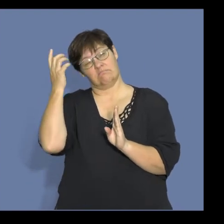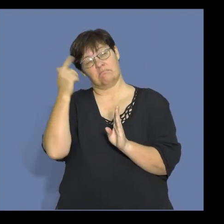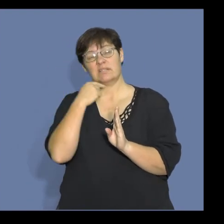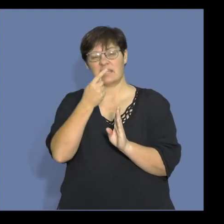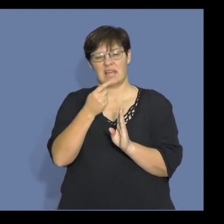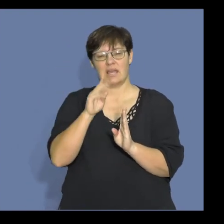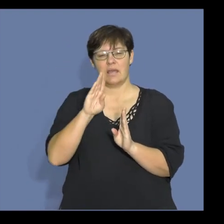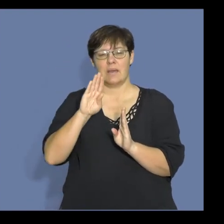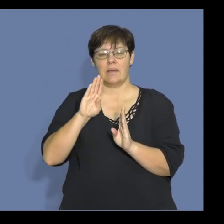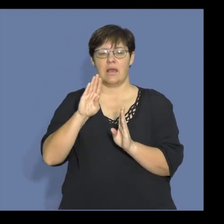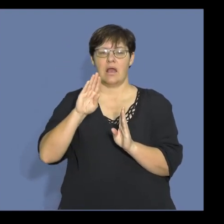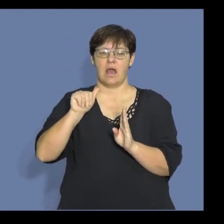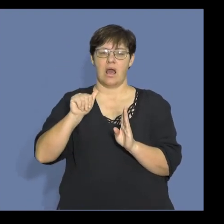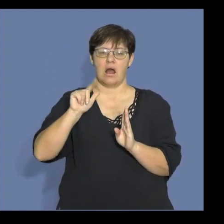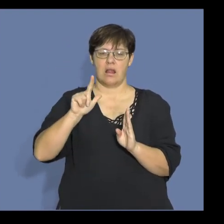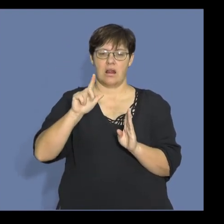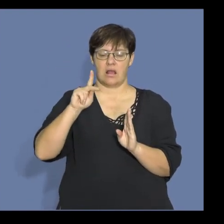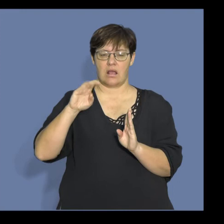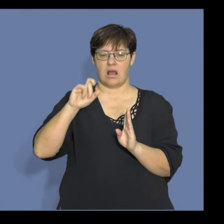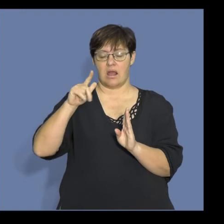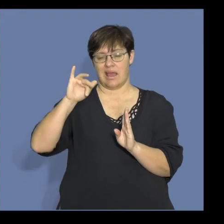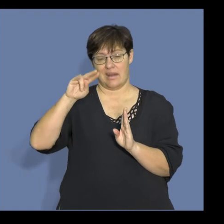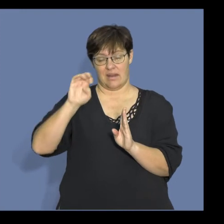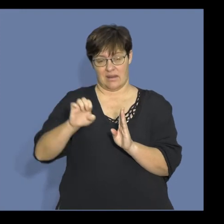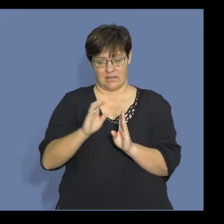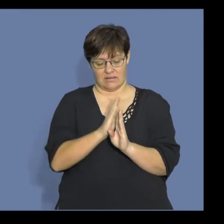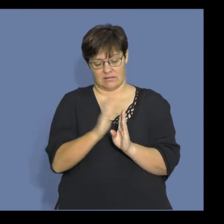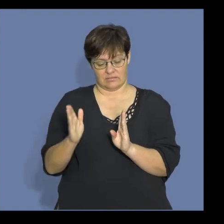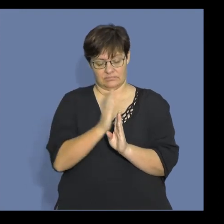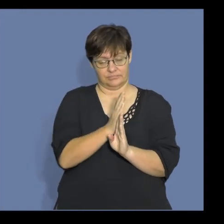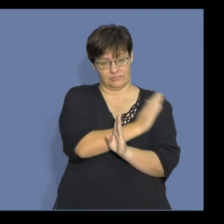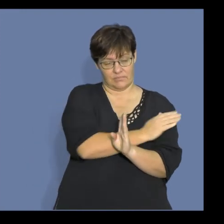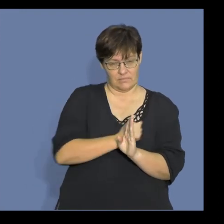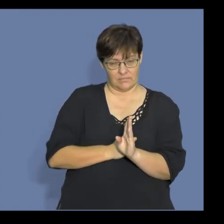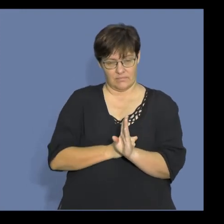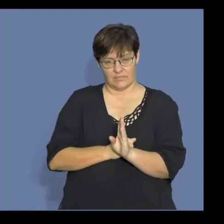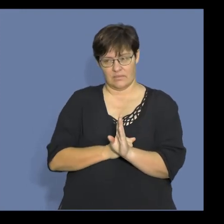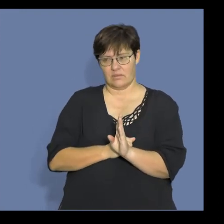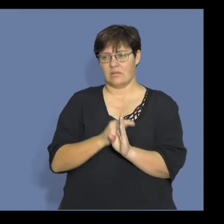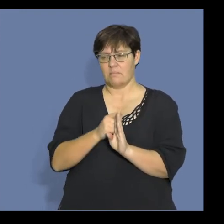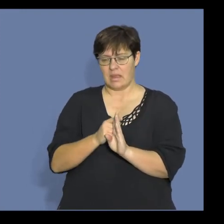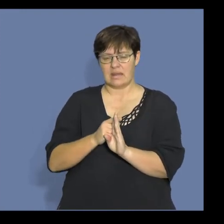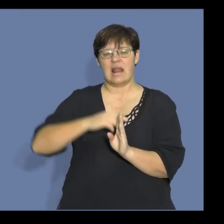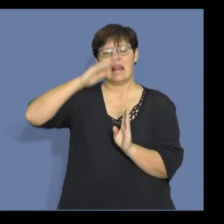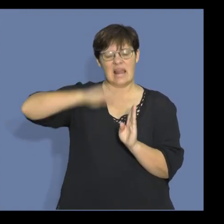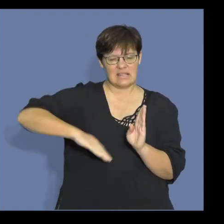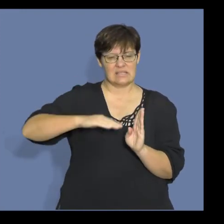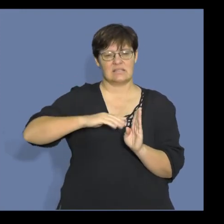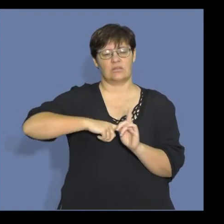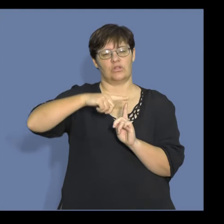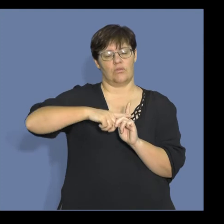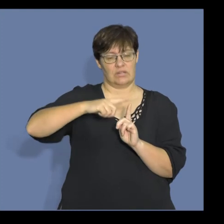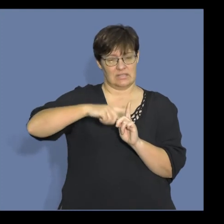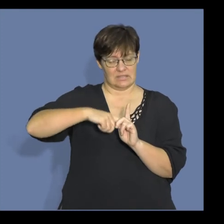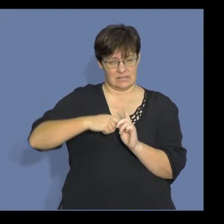7, we'd refer to that as being alkaline. So again, the question says, appears to be least tolerant